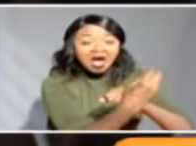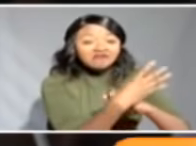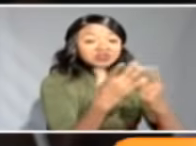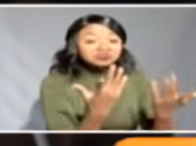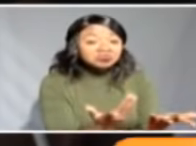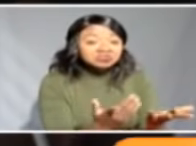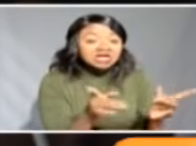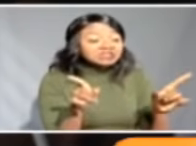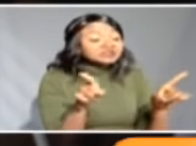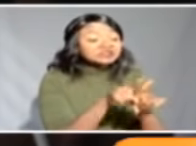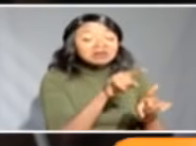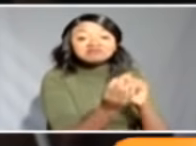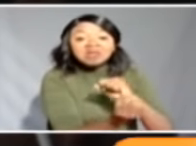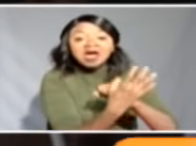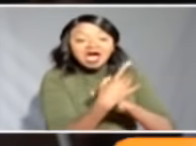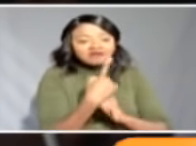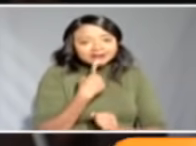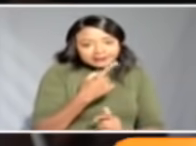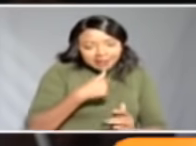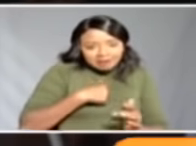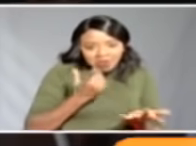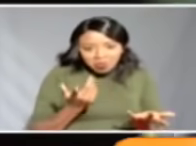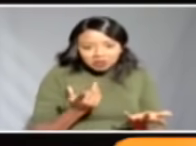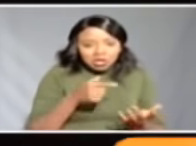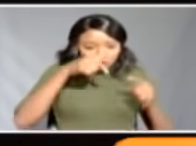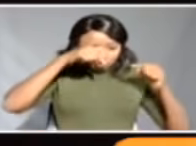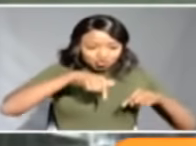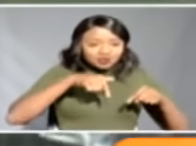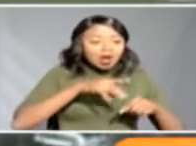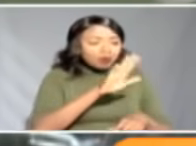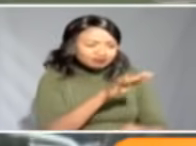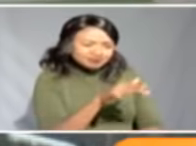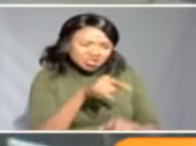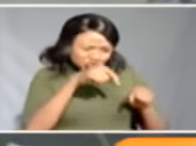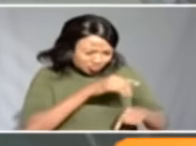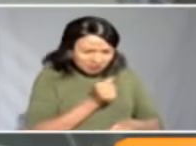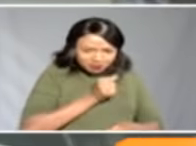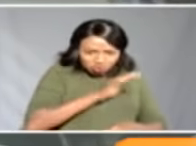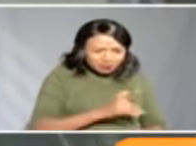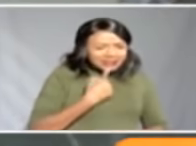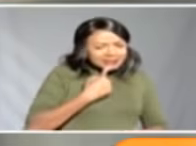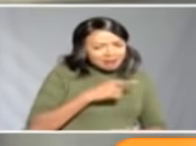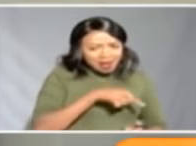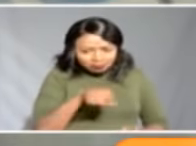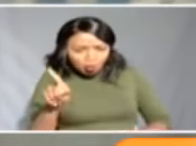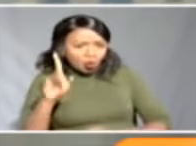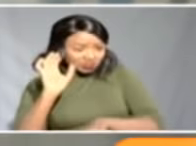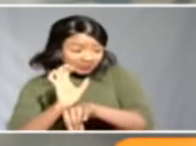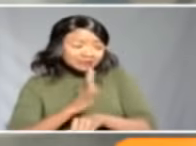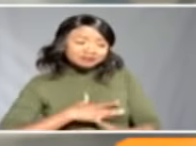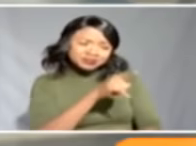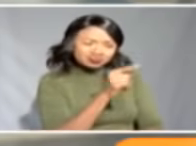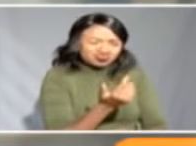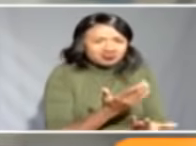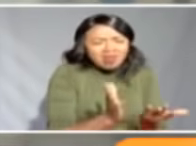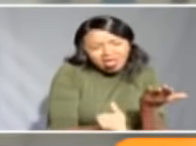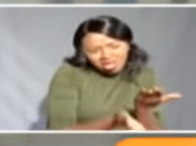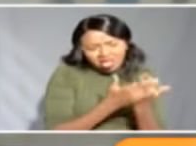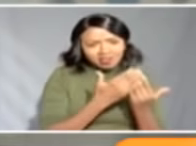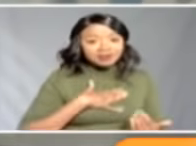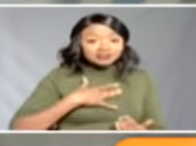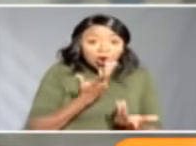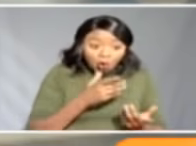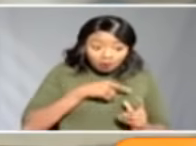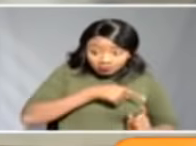Mwenye amenielezea leo wanaenda kukesha. Sasa wanasema kama wewe msichana wangu unaweza kunisaidiana aje ama nitume